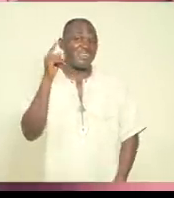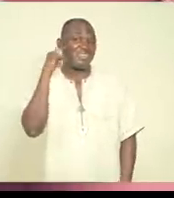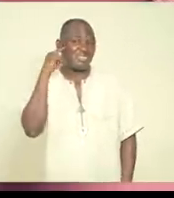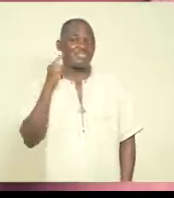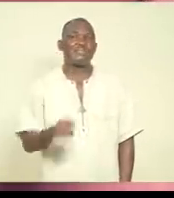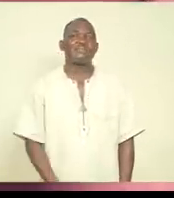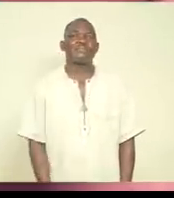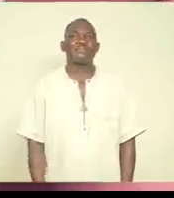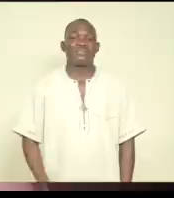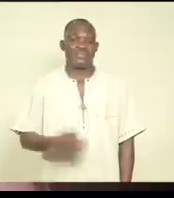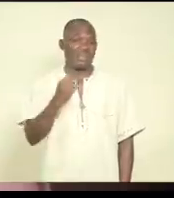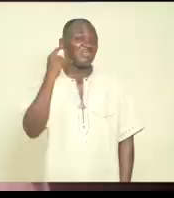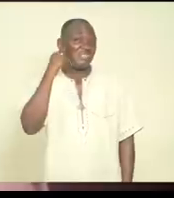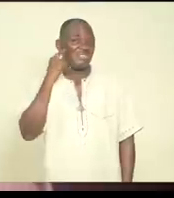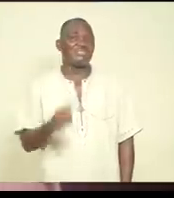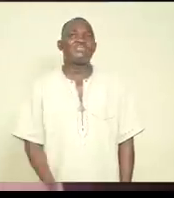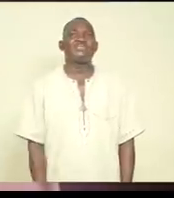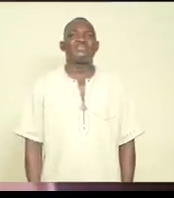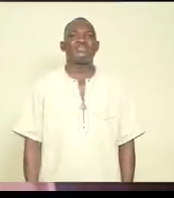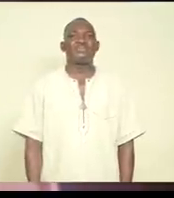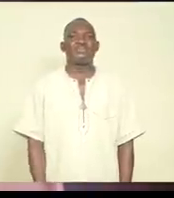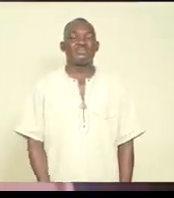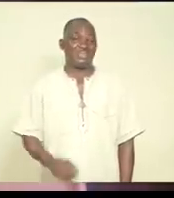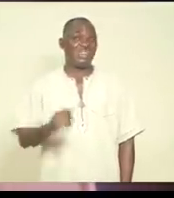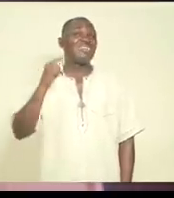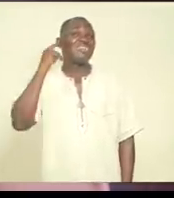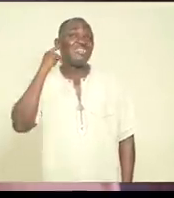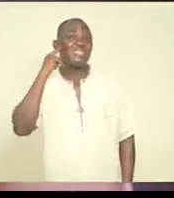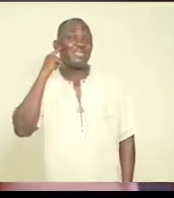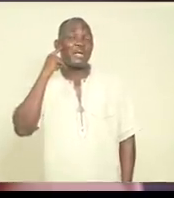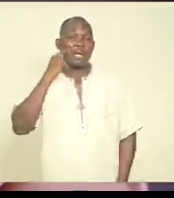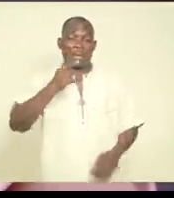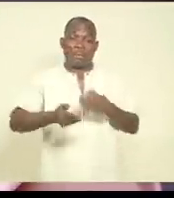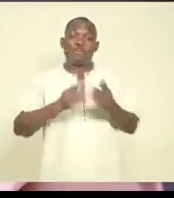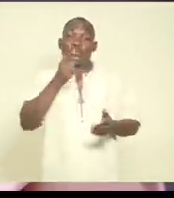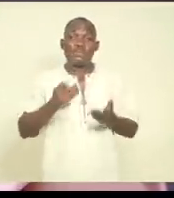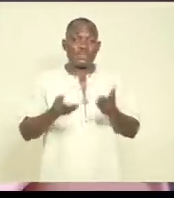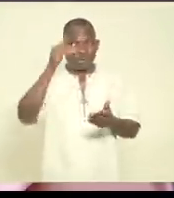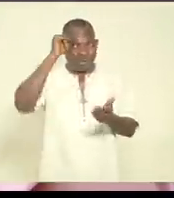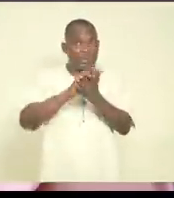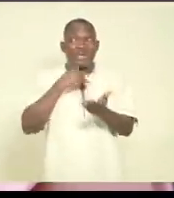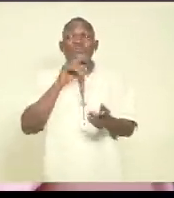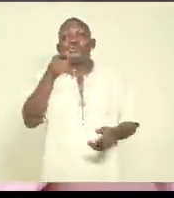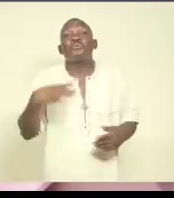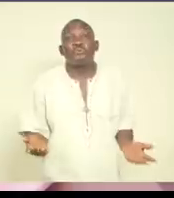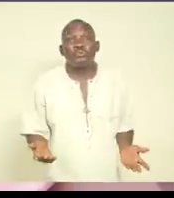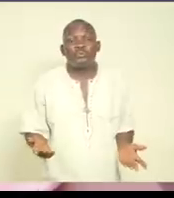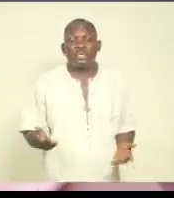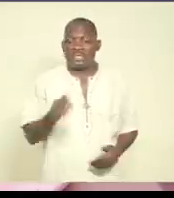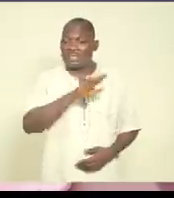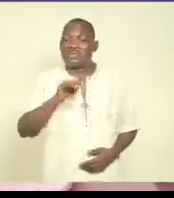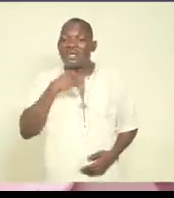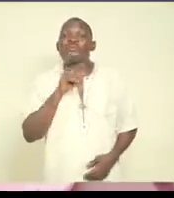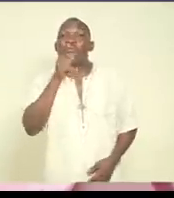Now, I may not have a husband or a child, but what I do